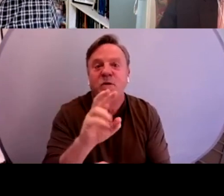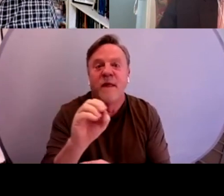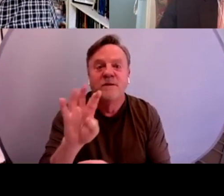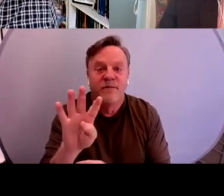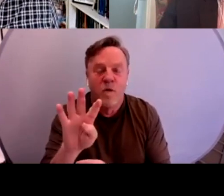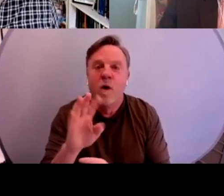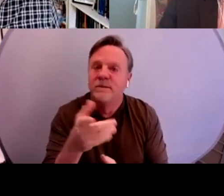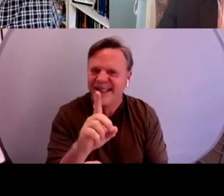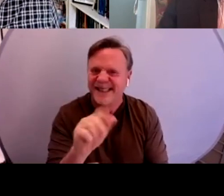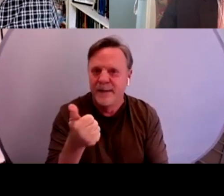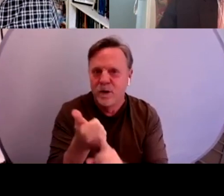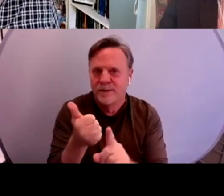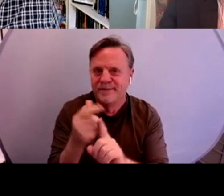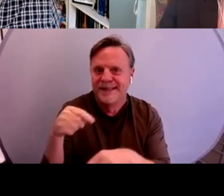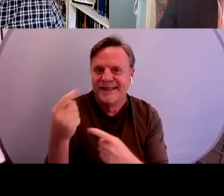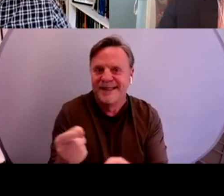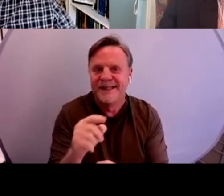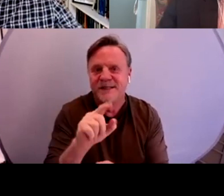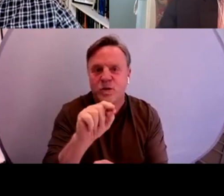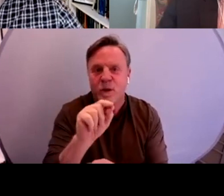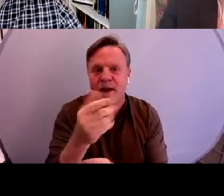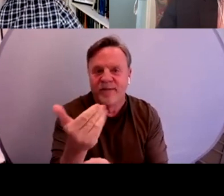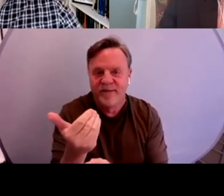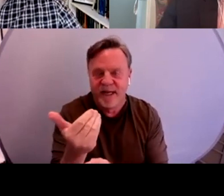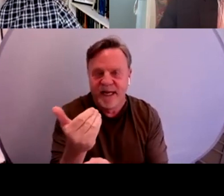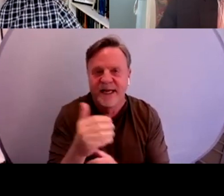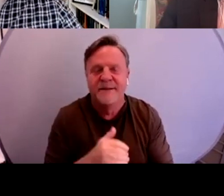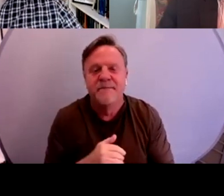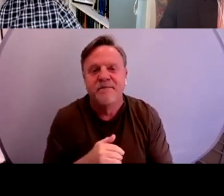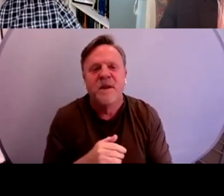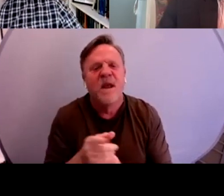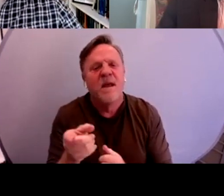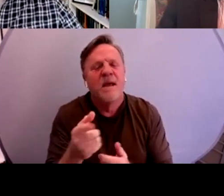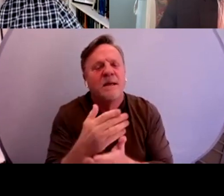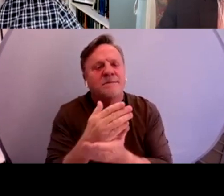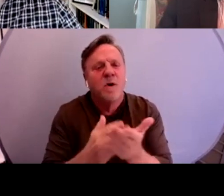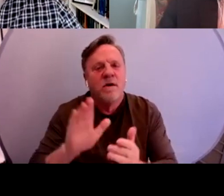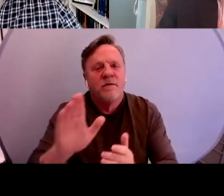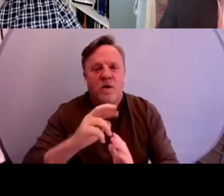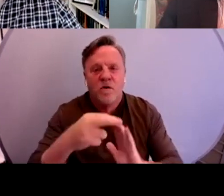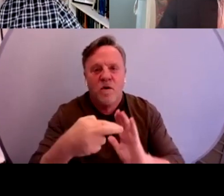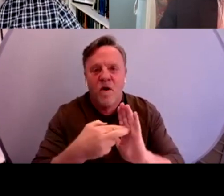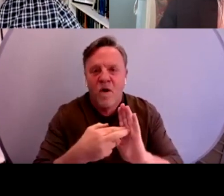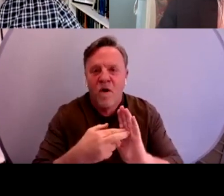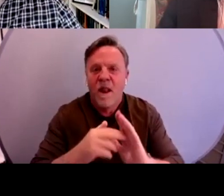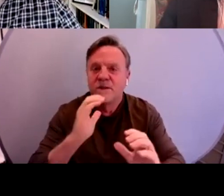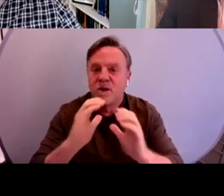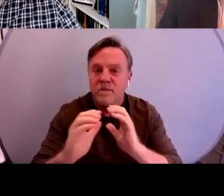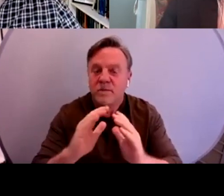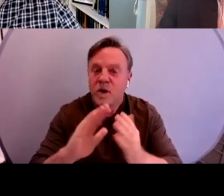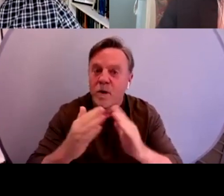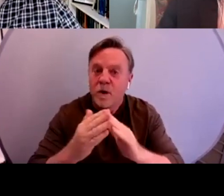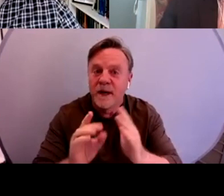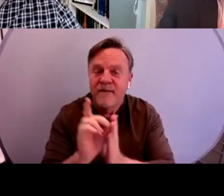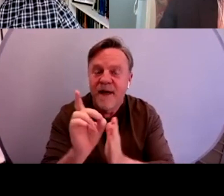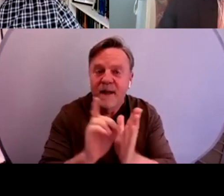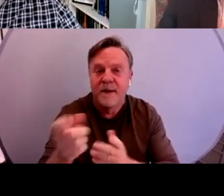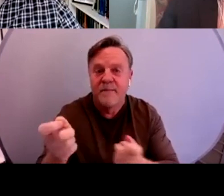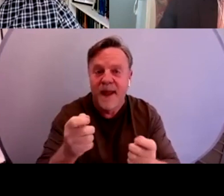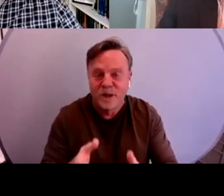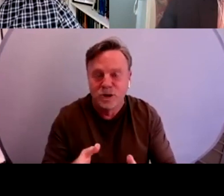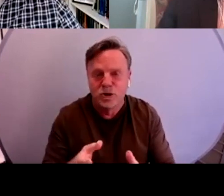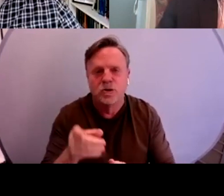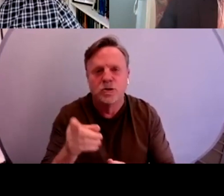since 2015. As part of her role as community development manager, she often